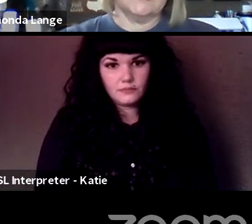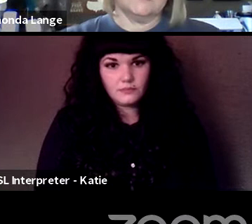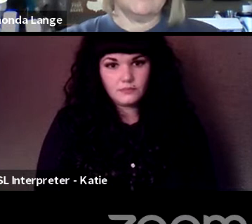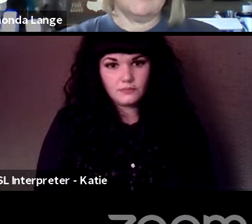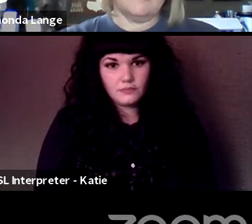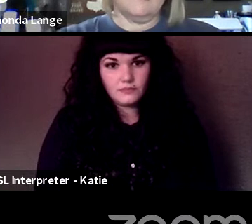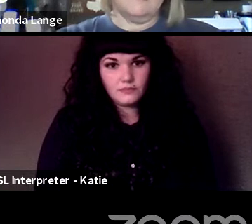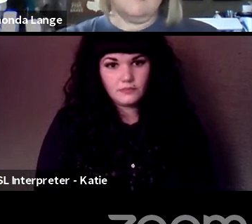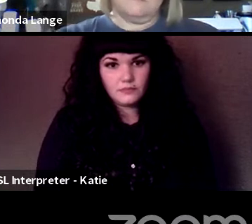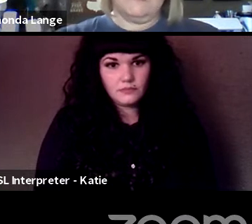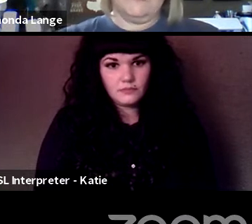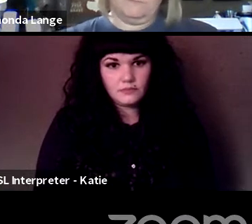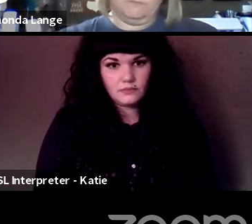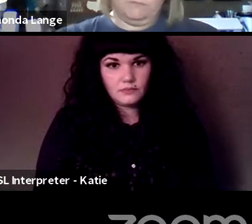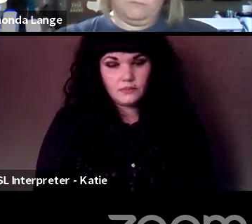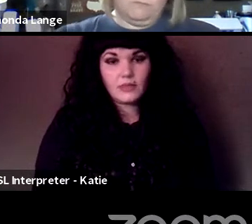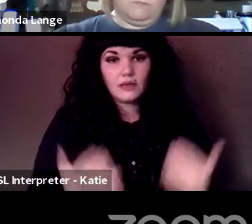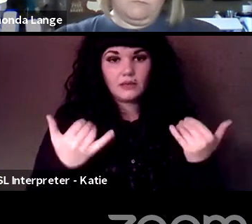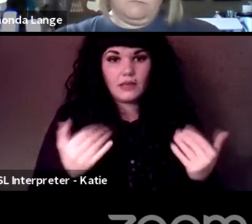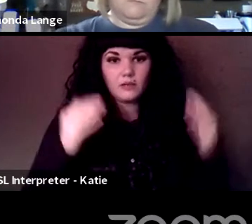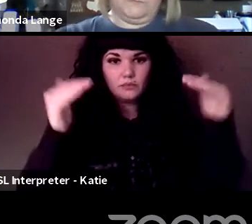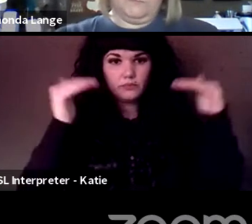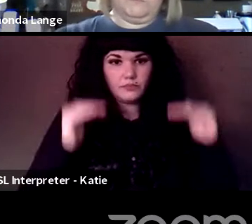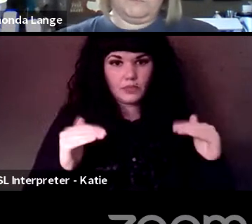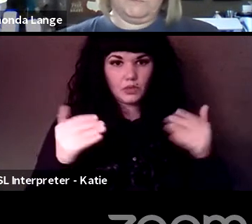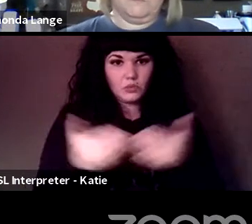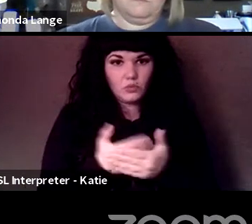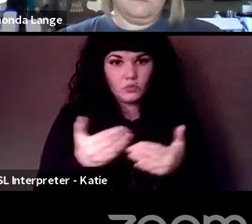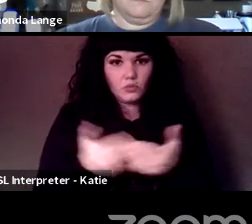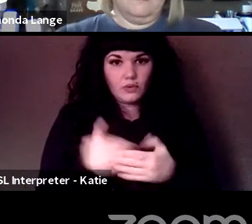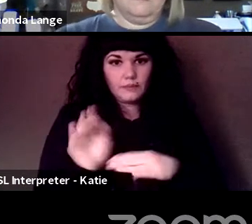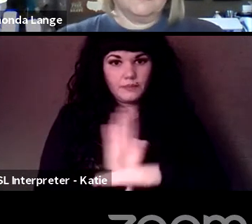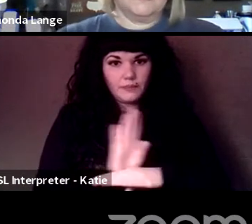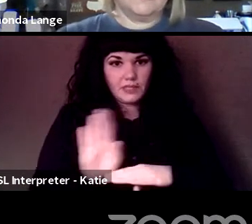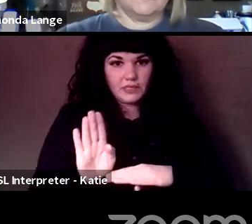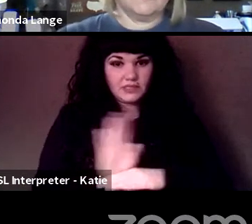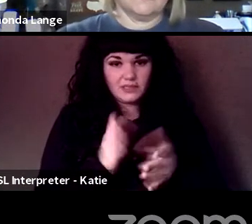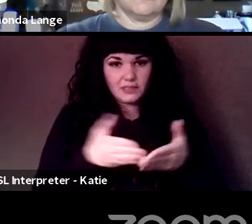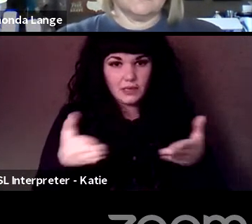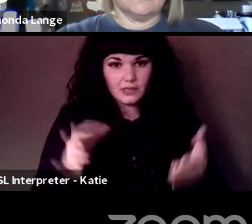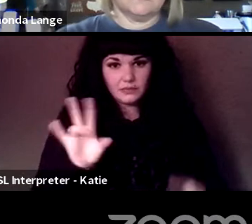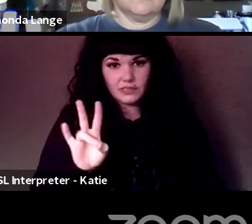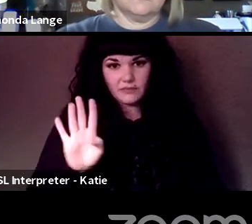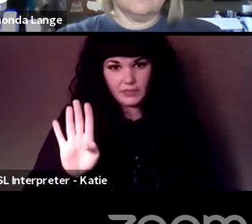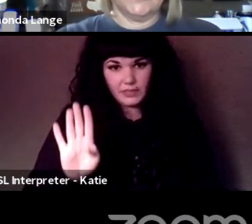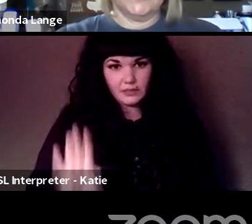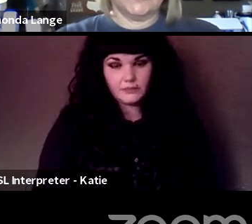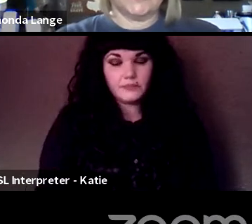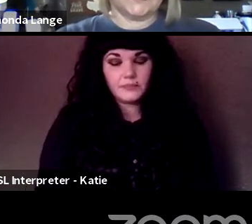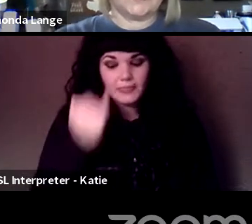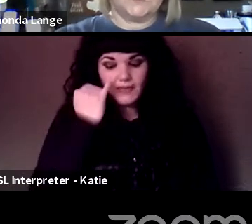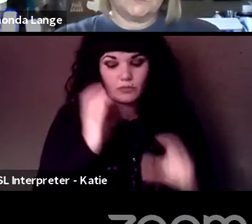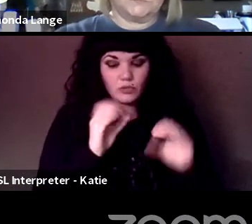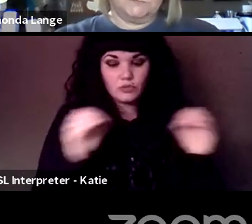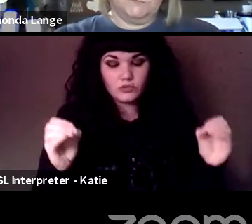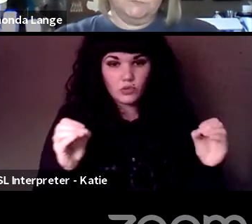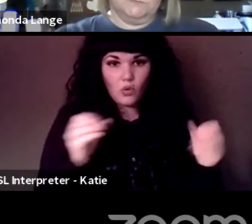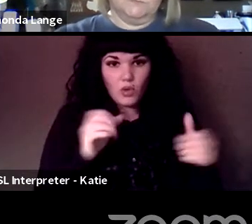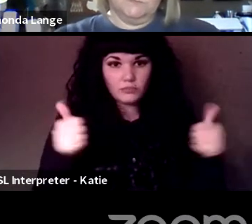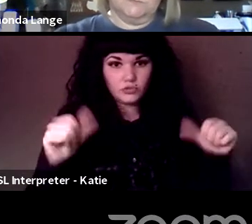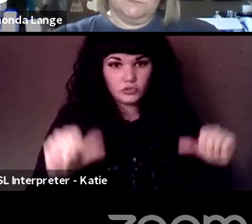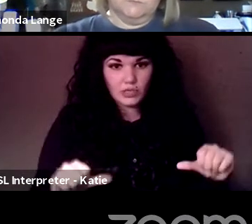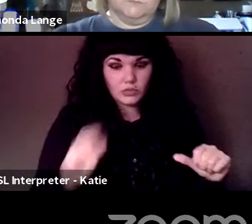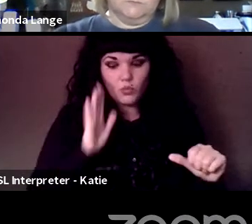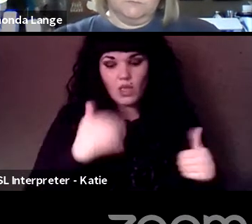Moving now to new business agenda item 7B. Without objection, we'll have Executive Director Hammersmith to